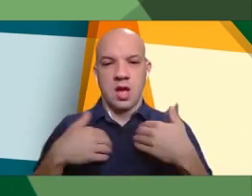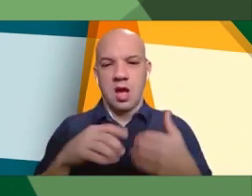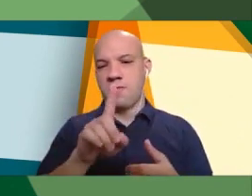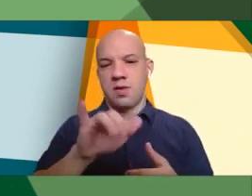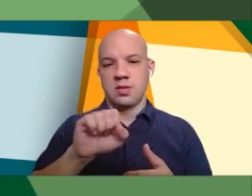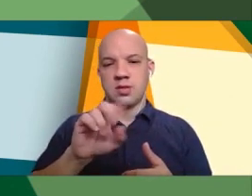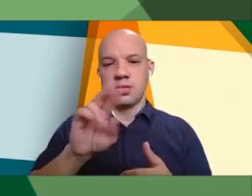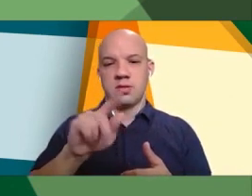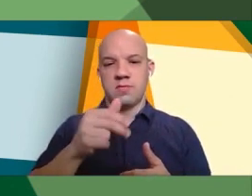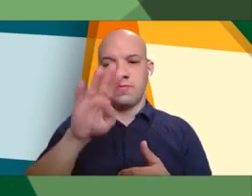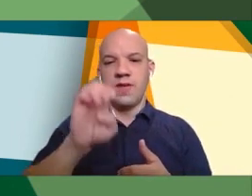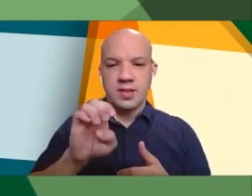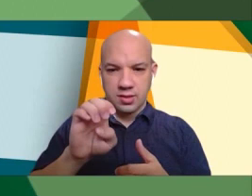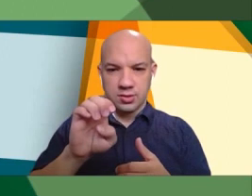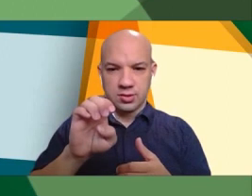individuals.